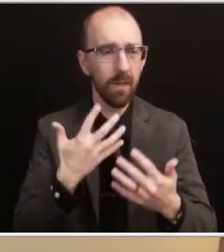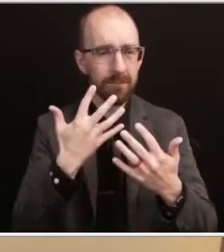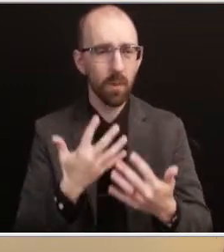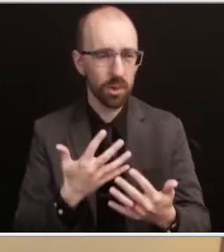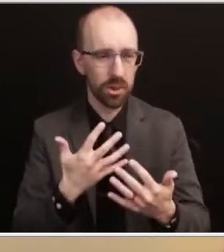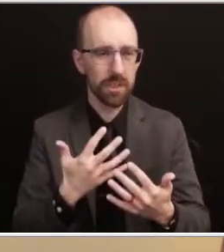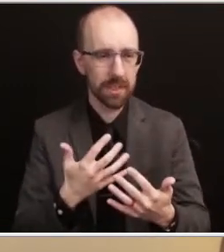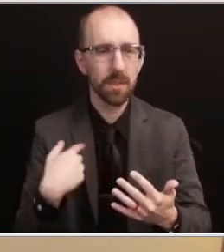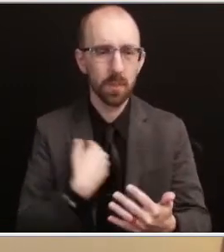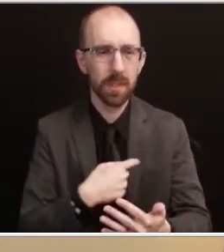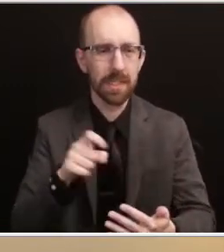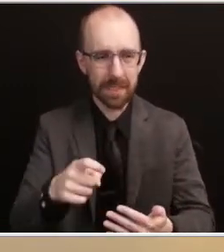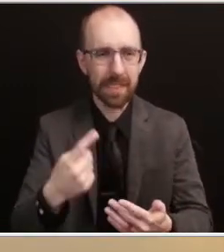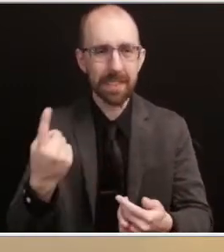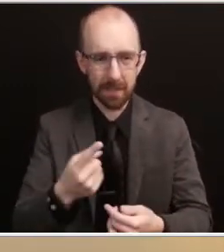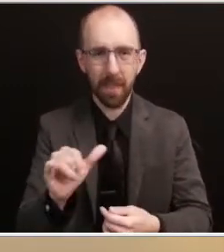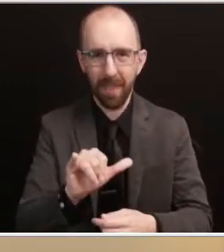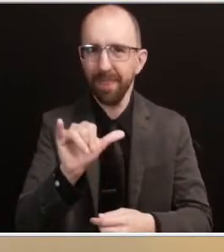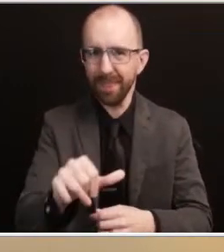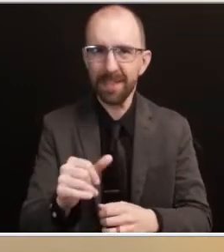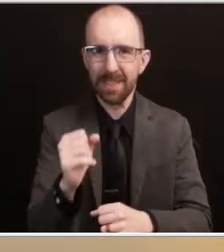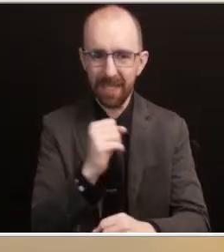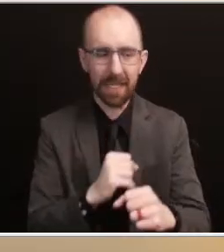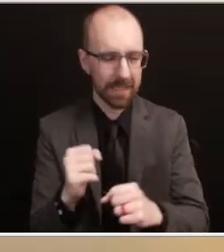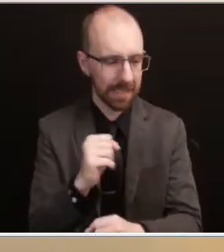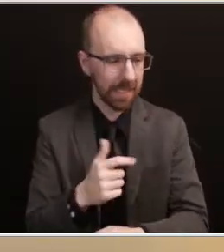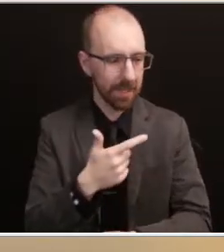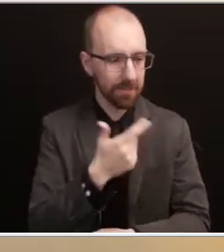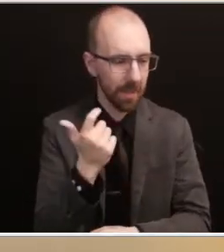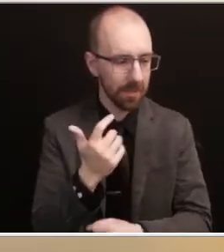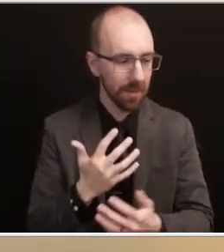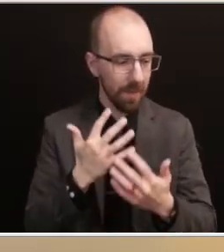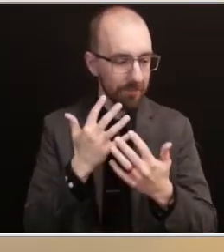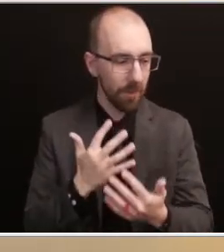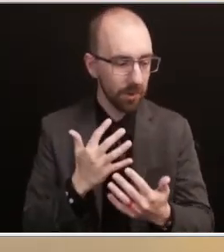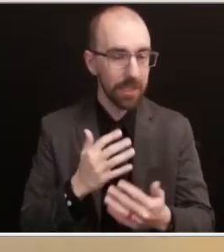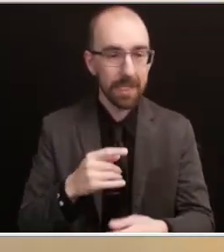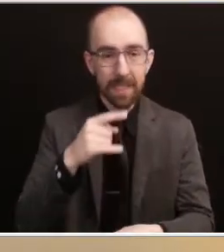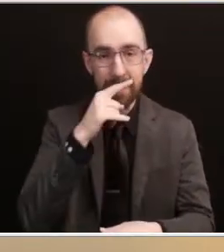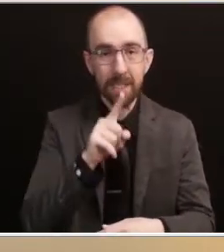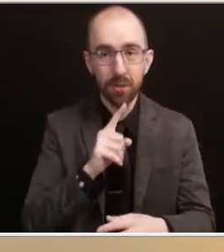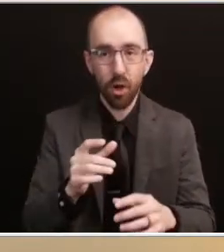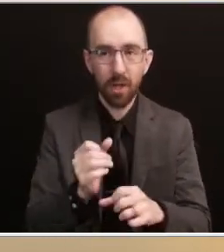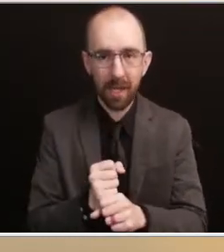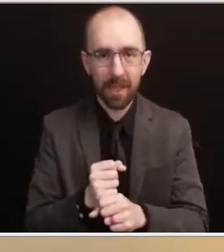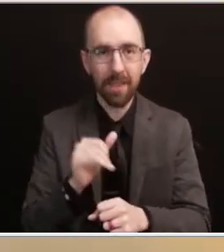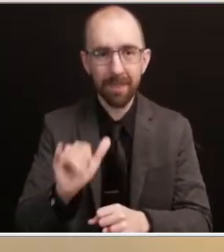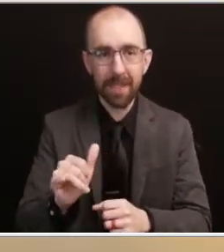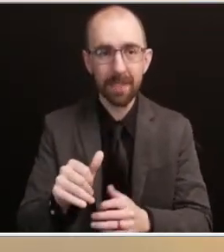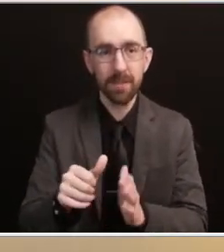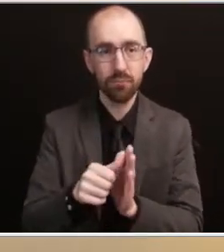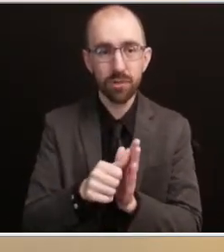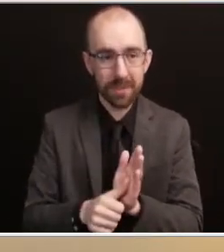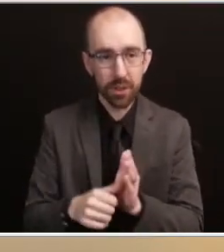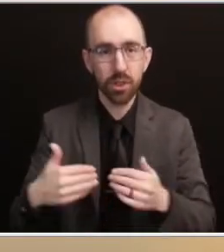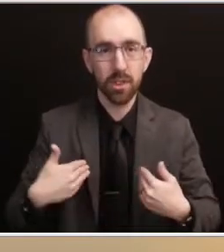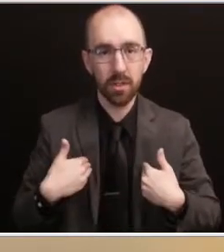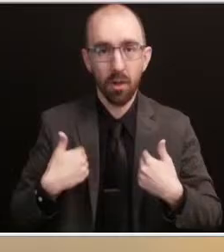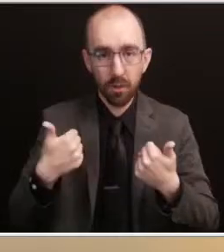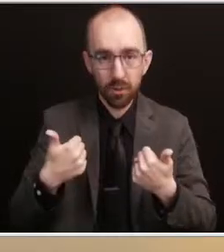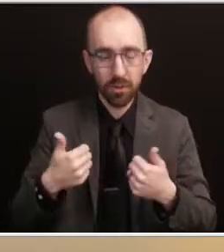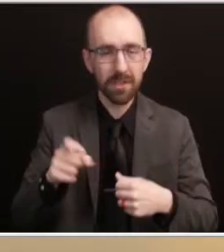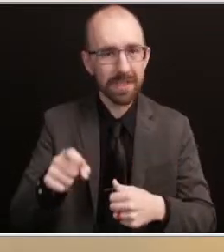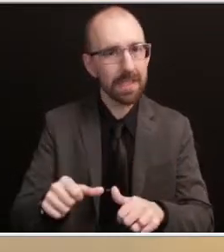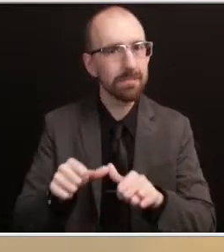Unfortunately, we need something like this technique, because unfortunately kids are getting these procedures younger,